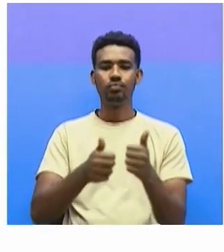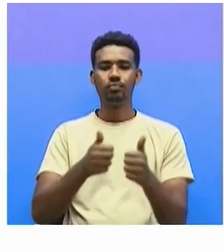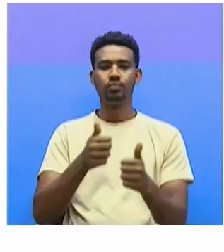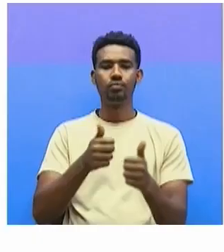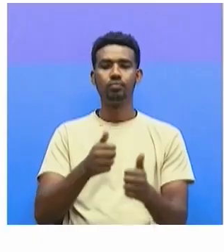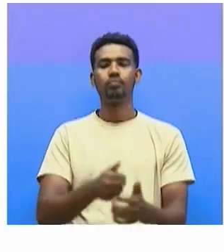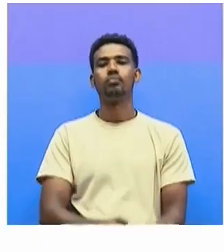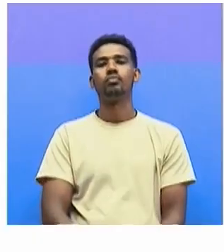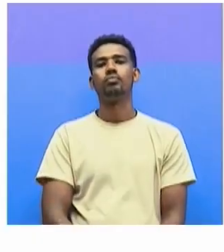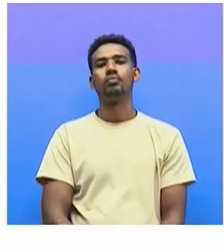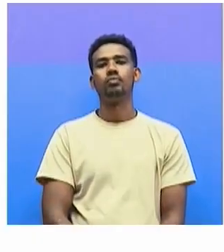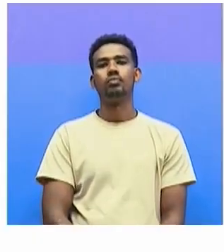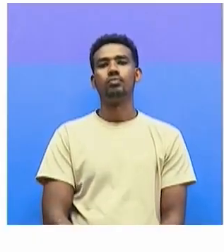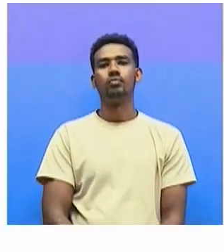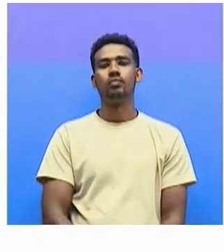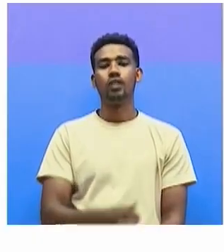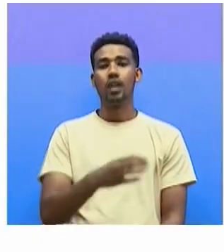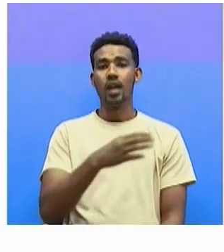And 3.